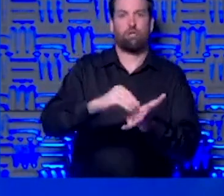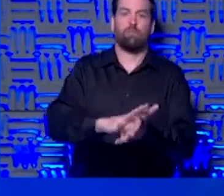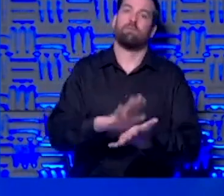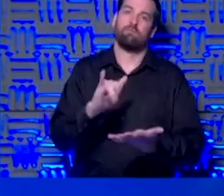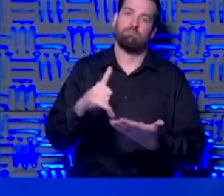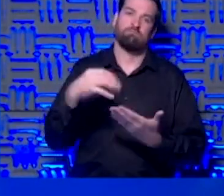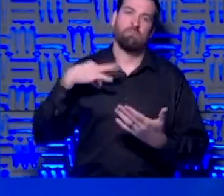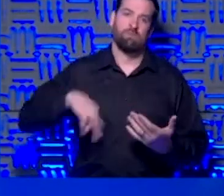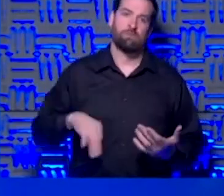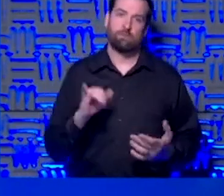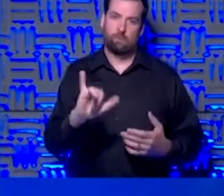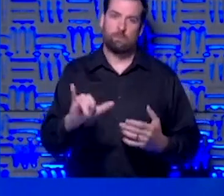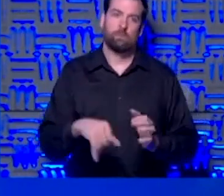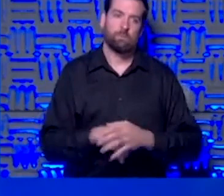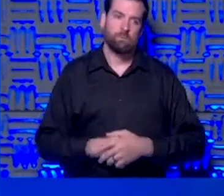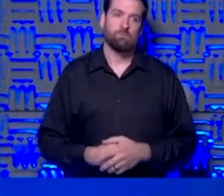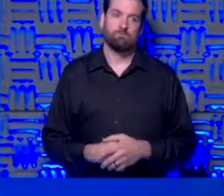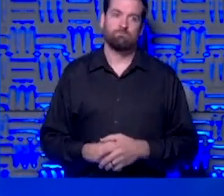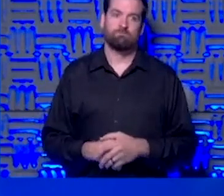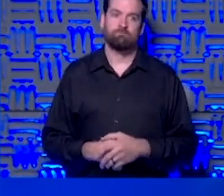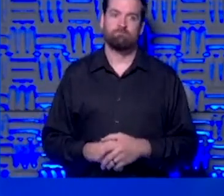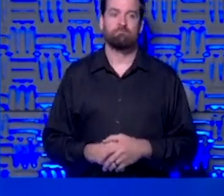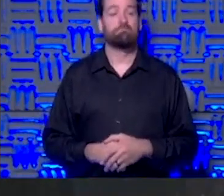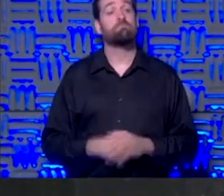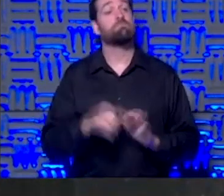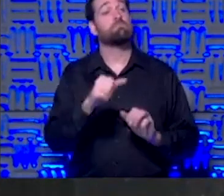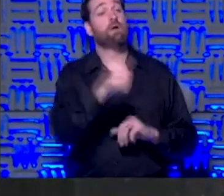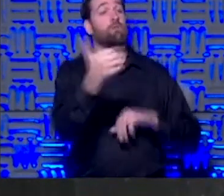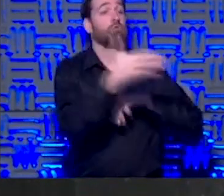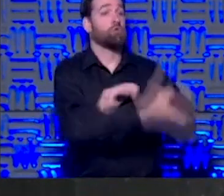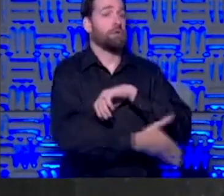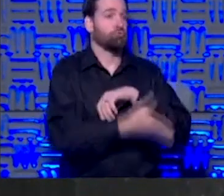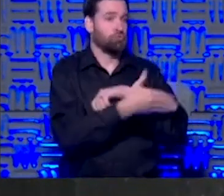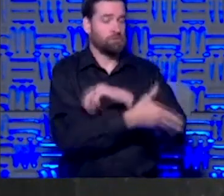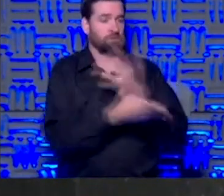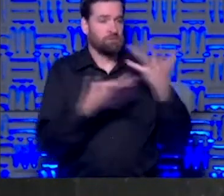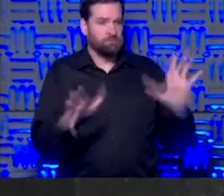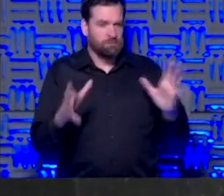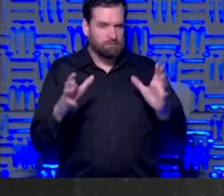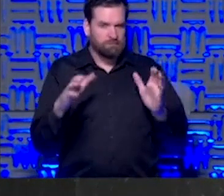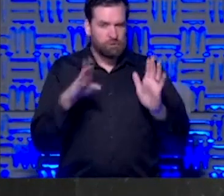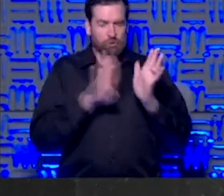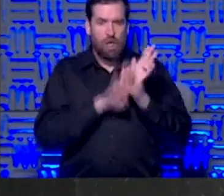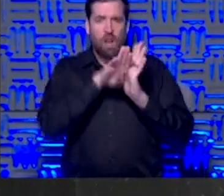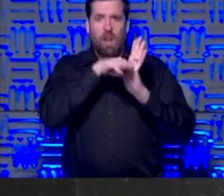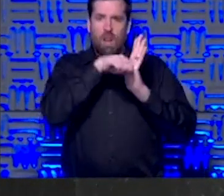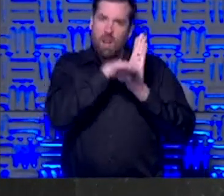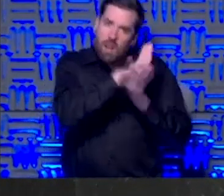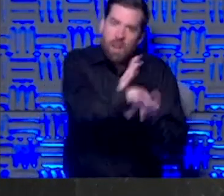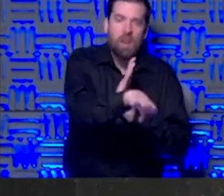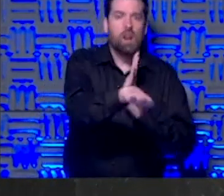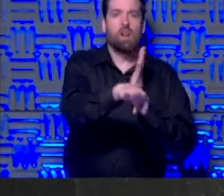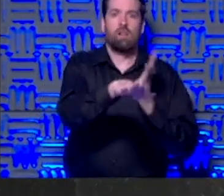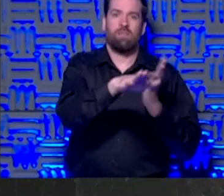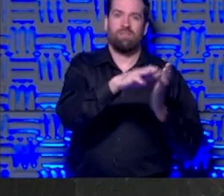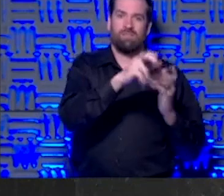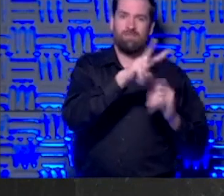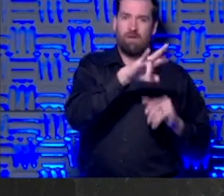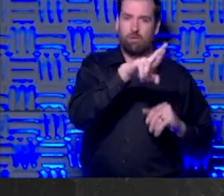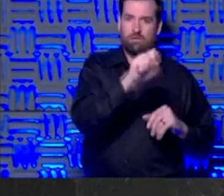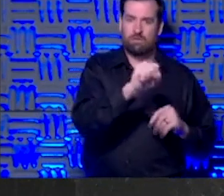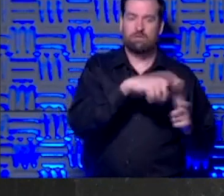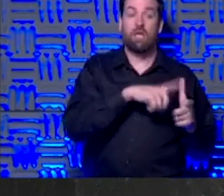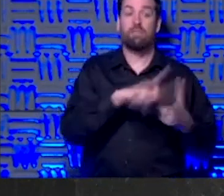helpful. People have further questions around that. Other countries have contained the virus before starting back to school, are we